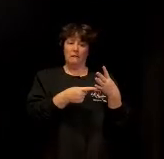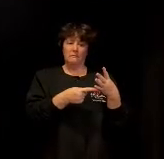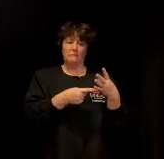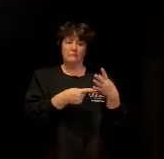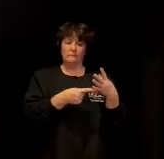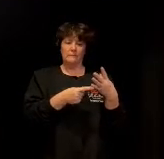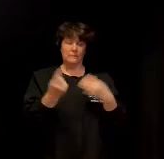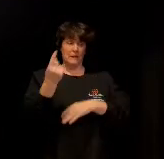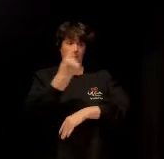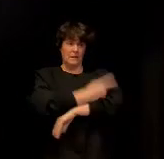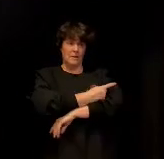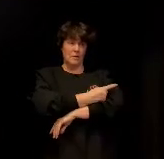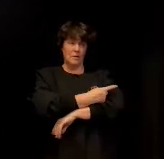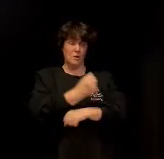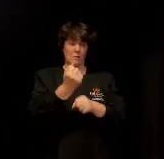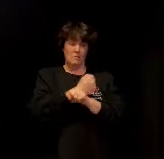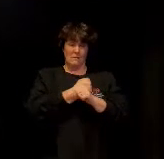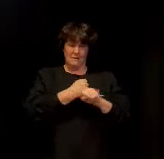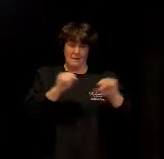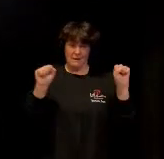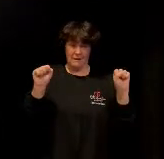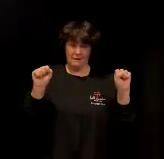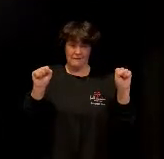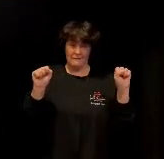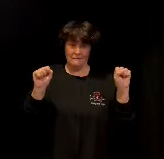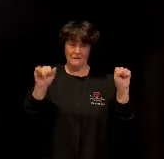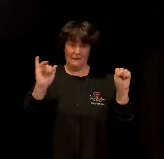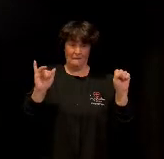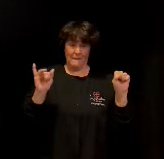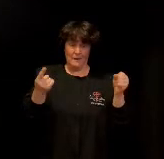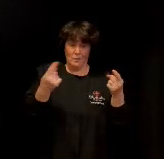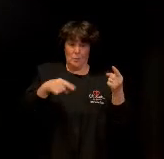The day you got born again, eternal life started.